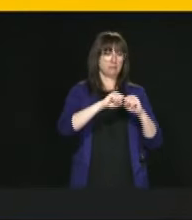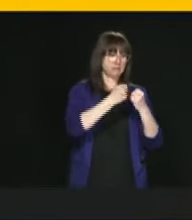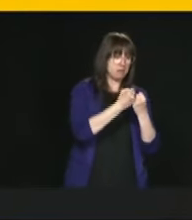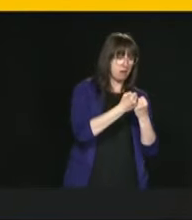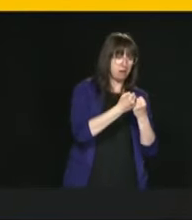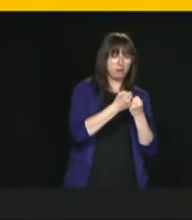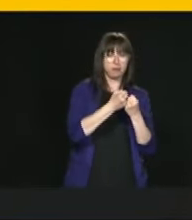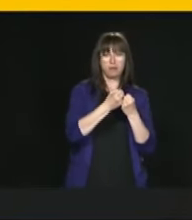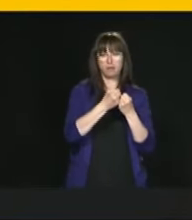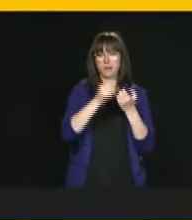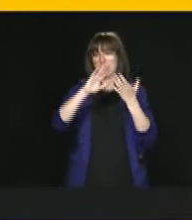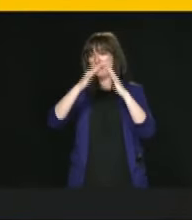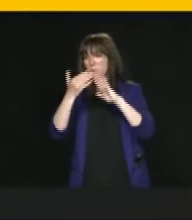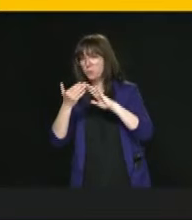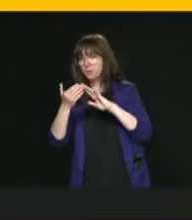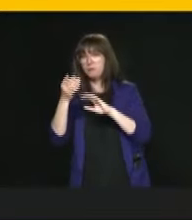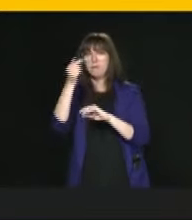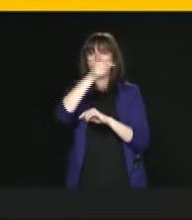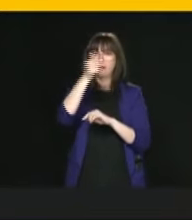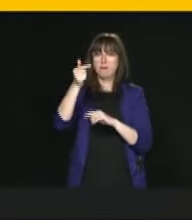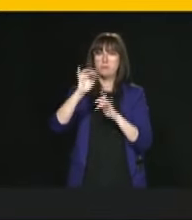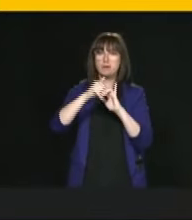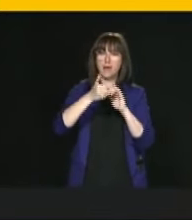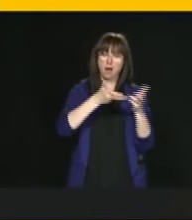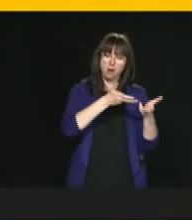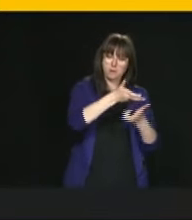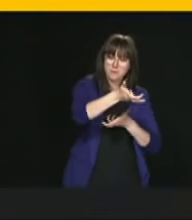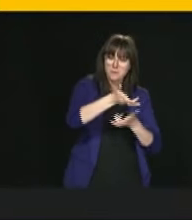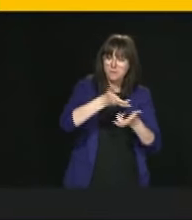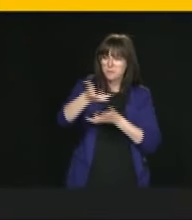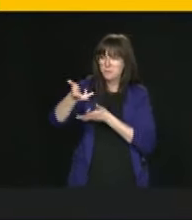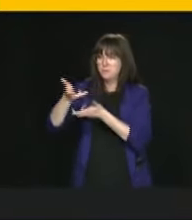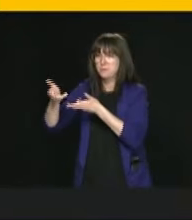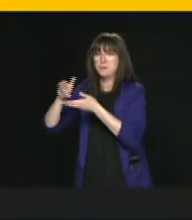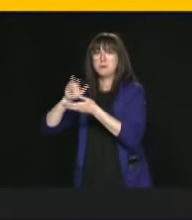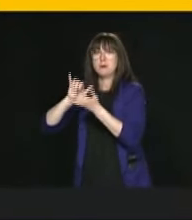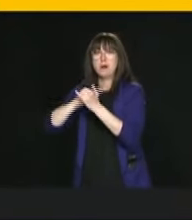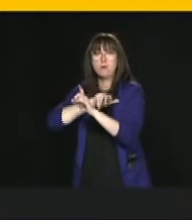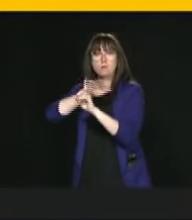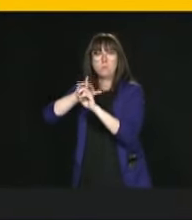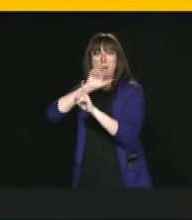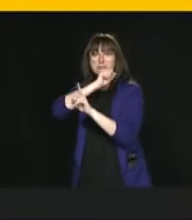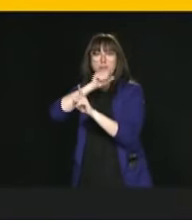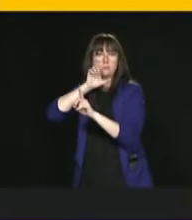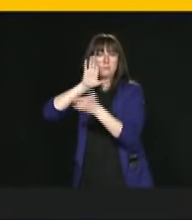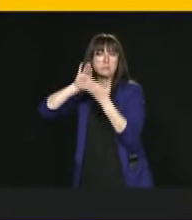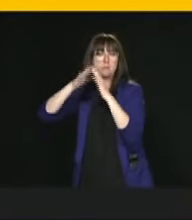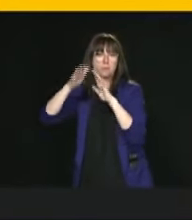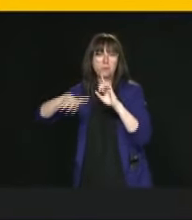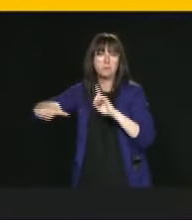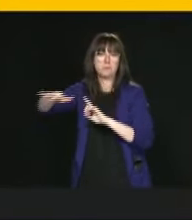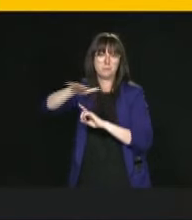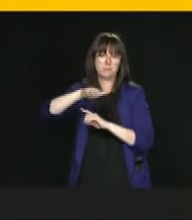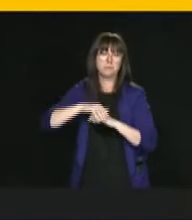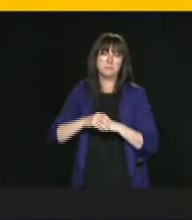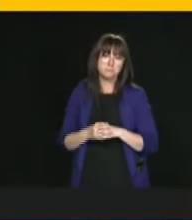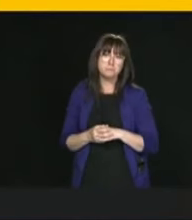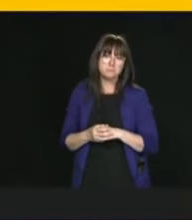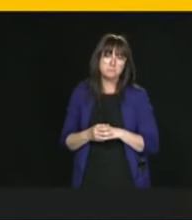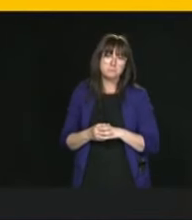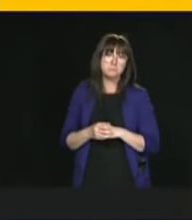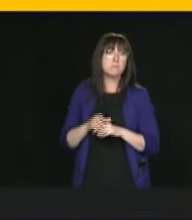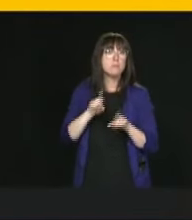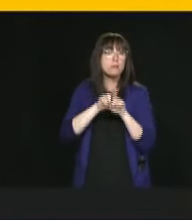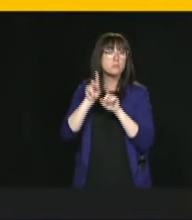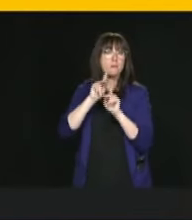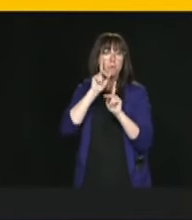on our older adults, and in particular those who reside in long-term care homes